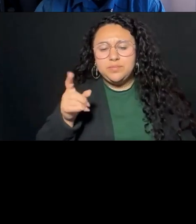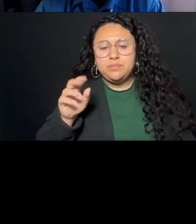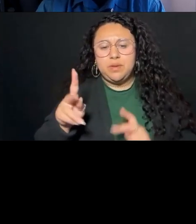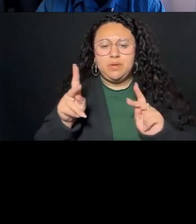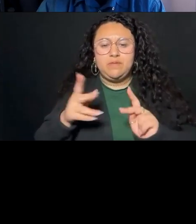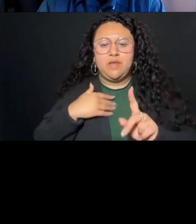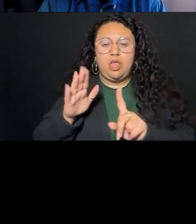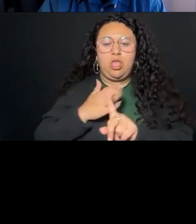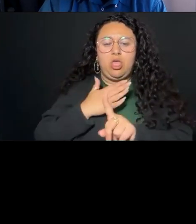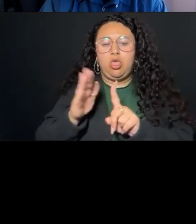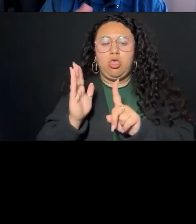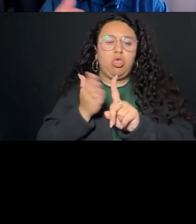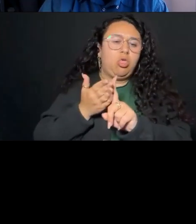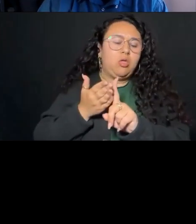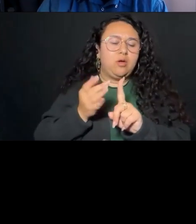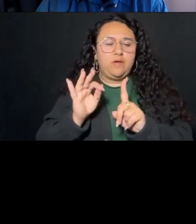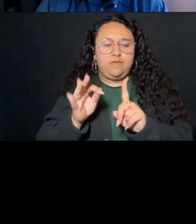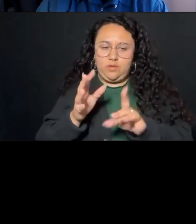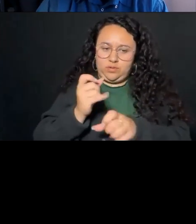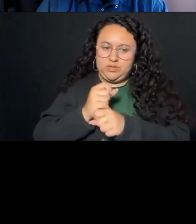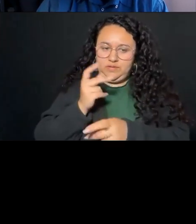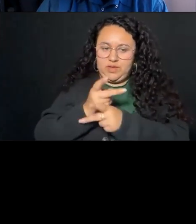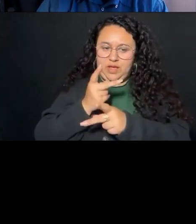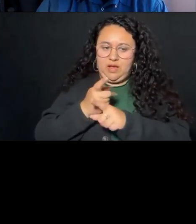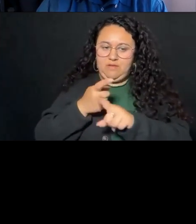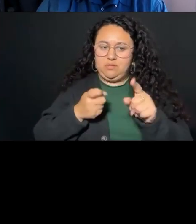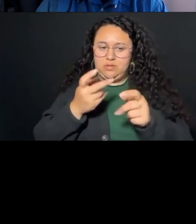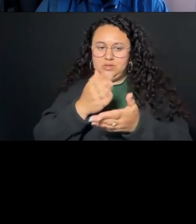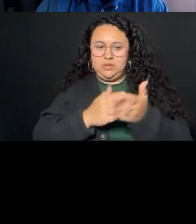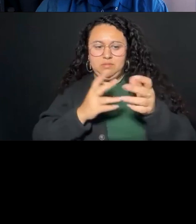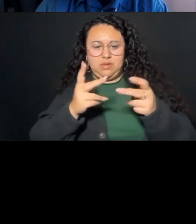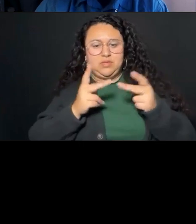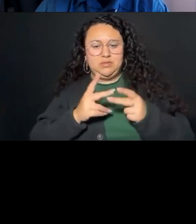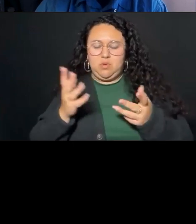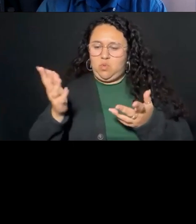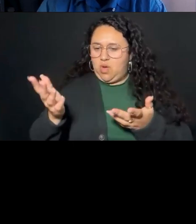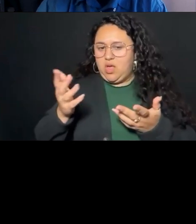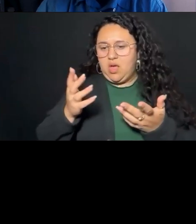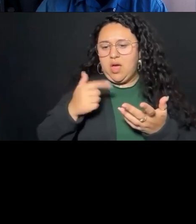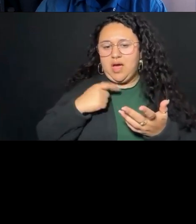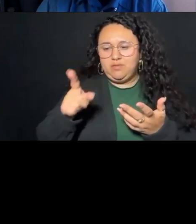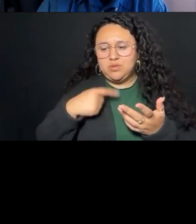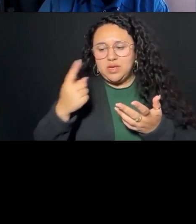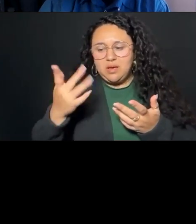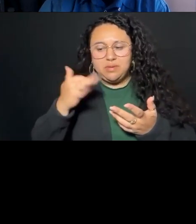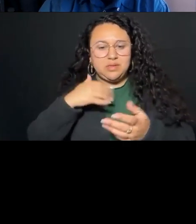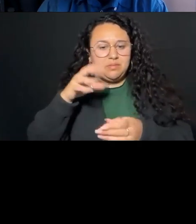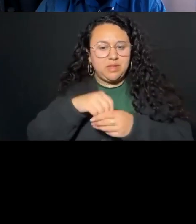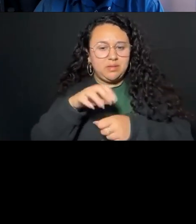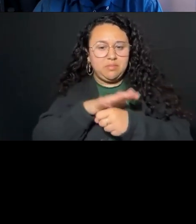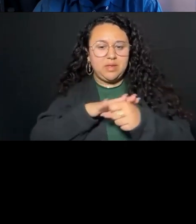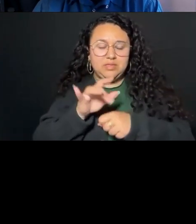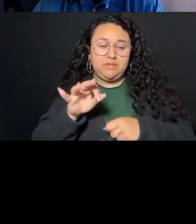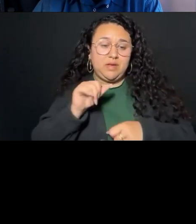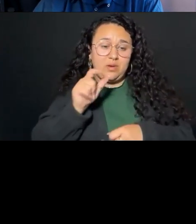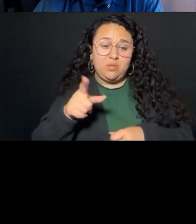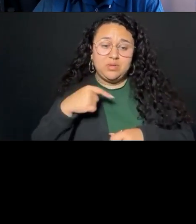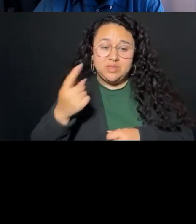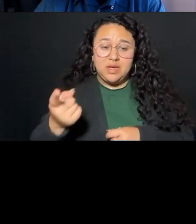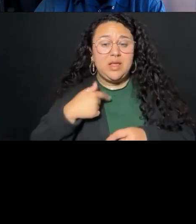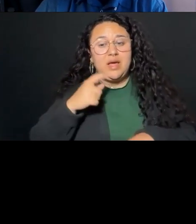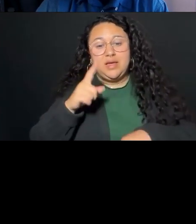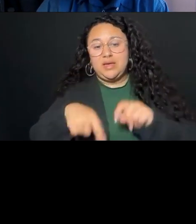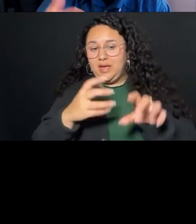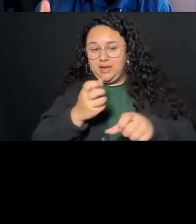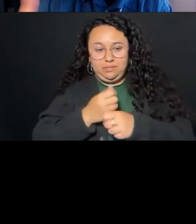like receiving care from someplace and they feel that, hey, well, I've got to tell because I'm in this place, and if I don't tell, then I'm not going to be like able